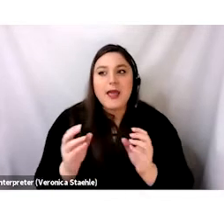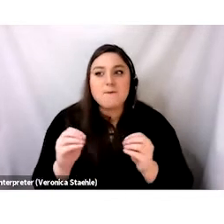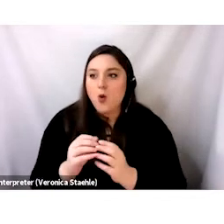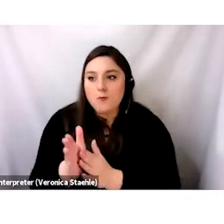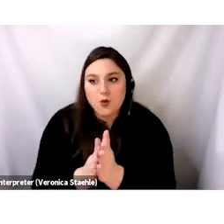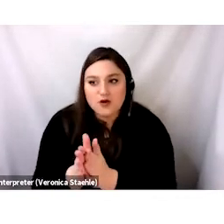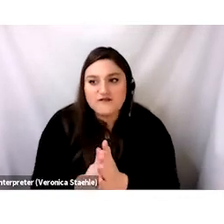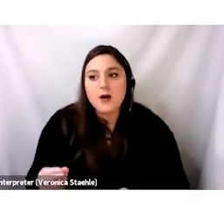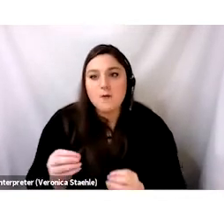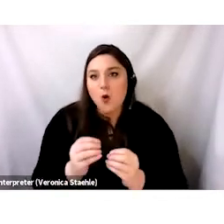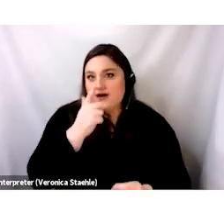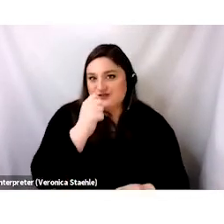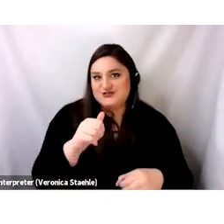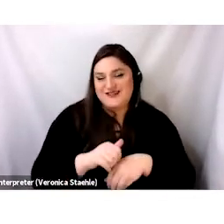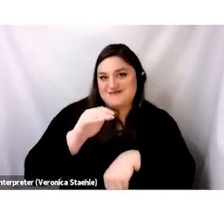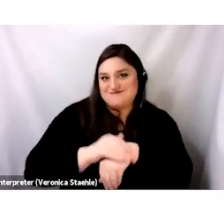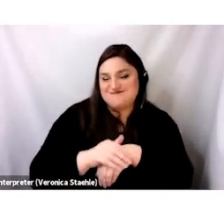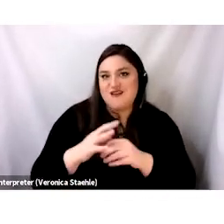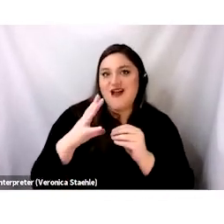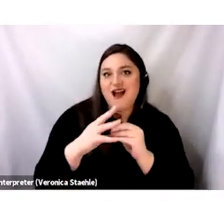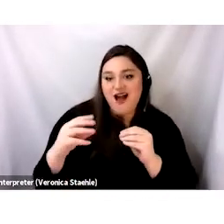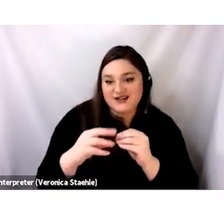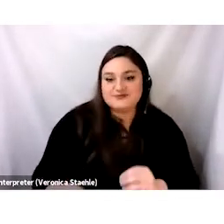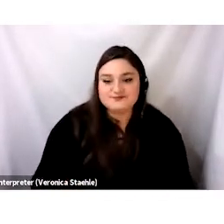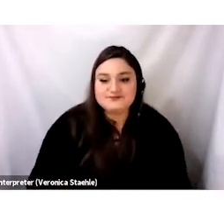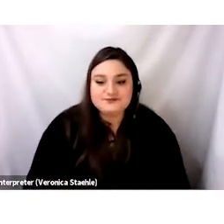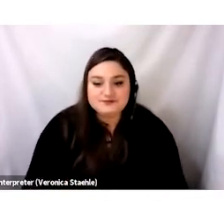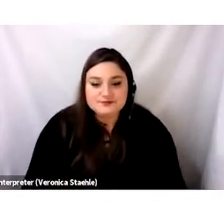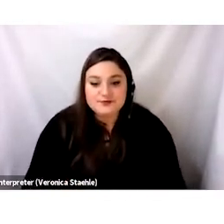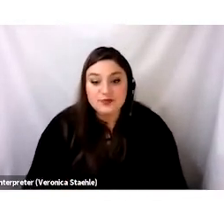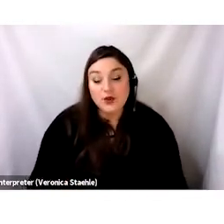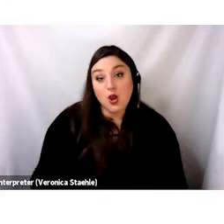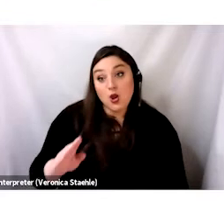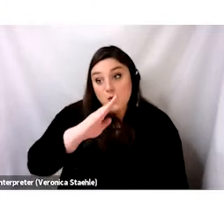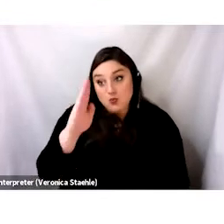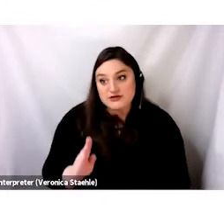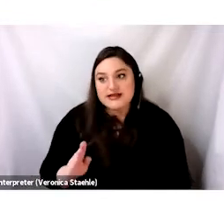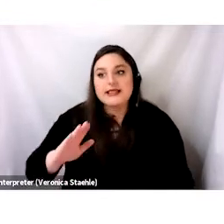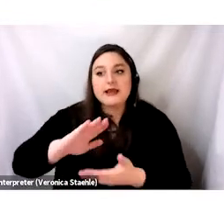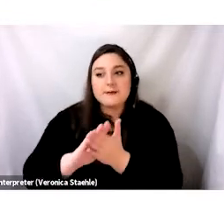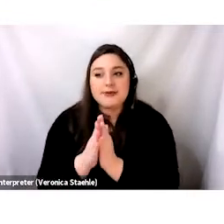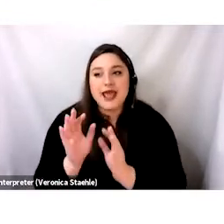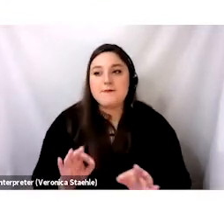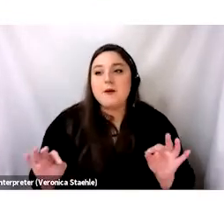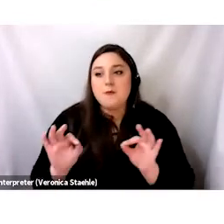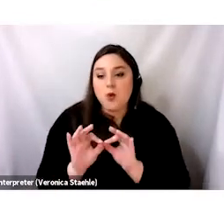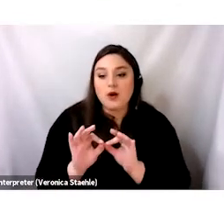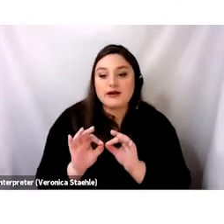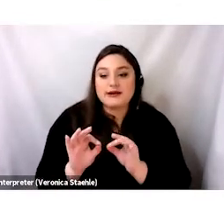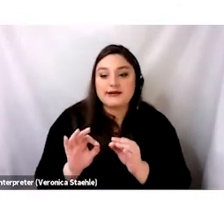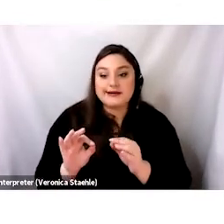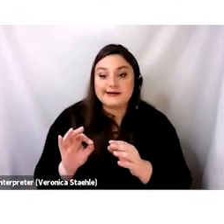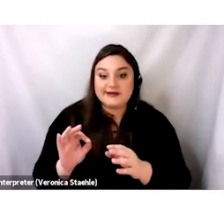to Great Britain, Brazilian raw cotton remained the important way into the 19th century. And